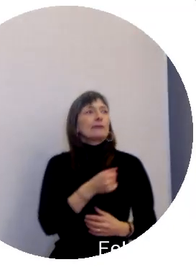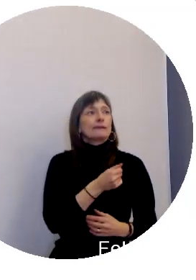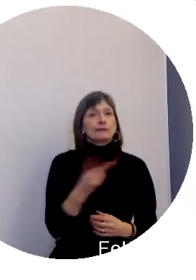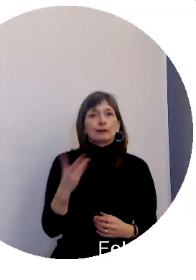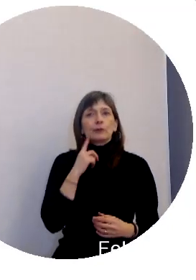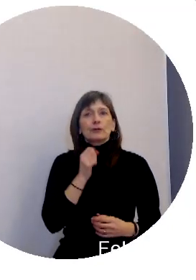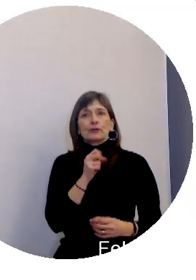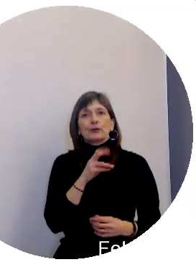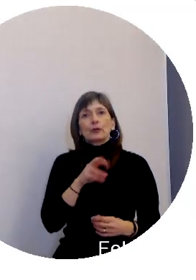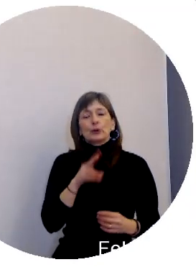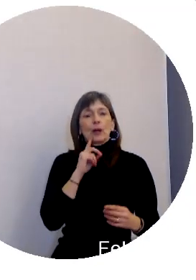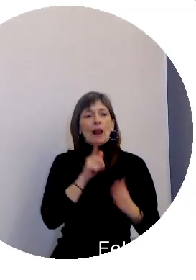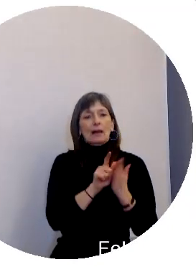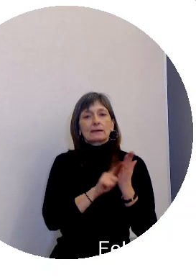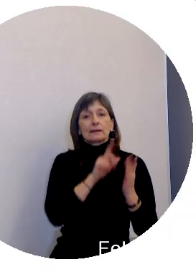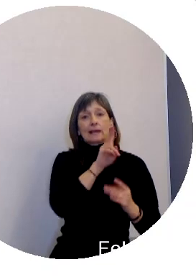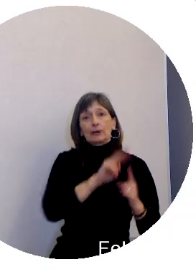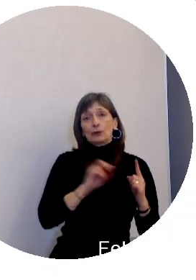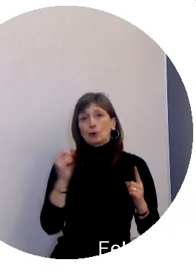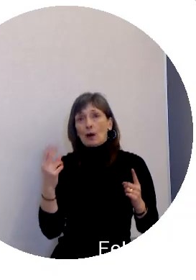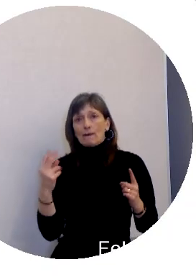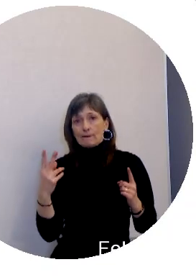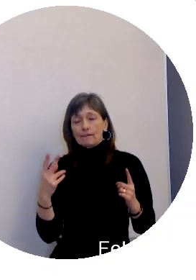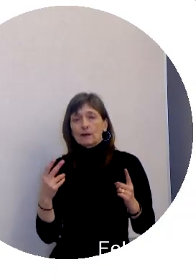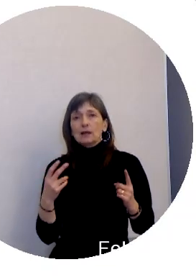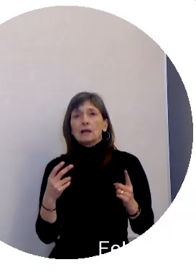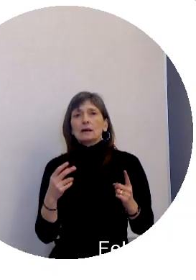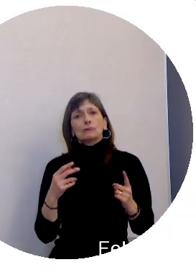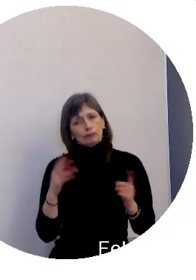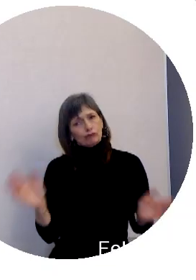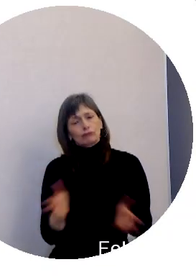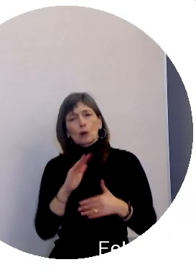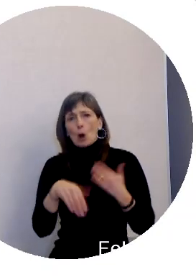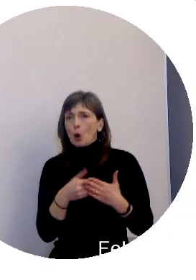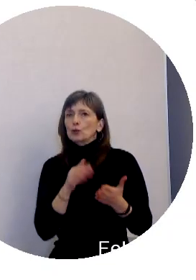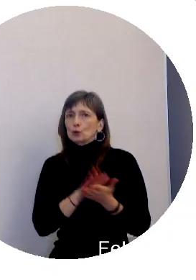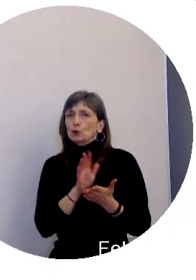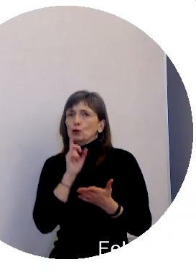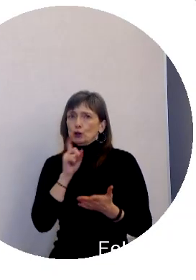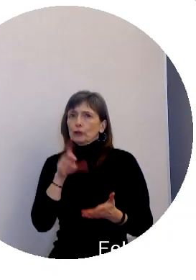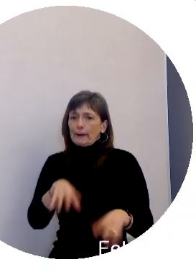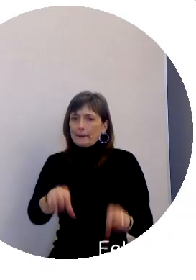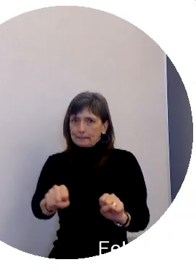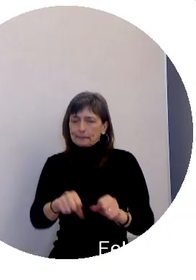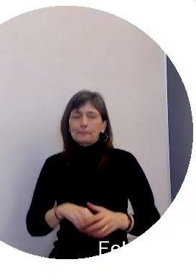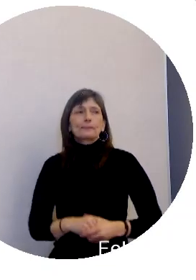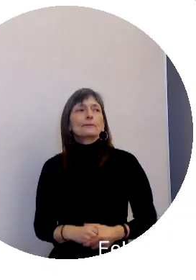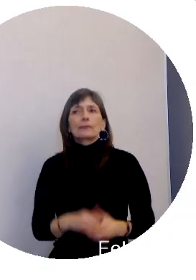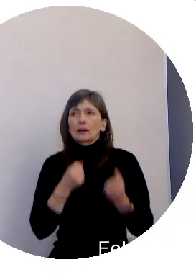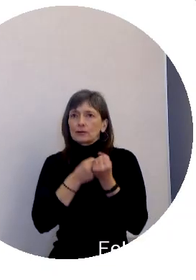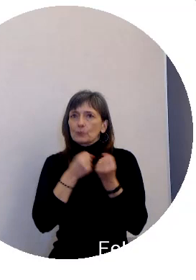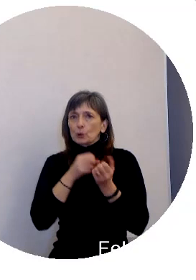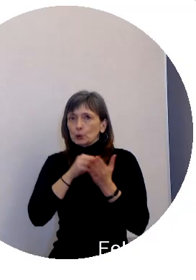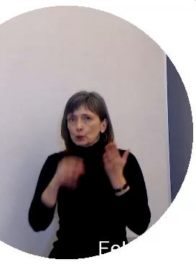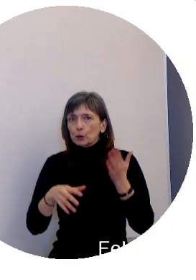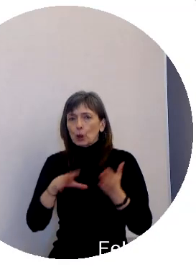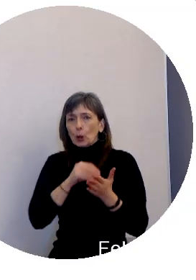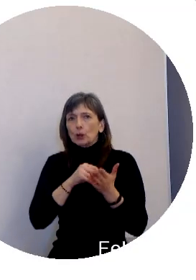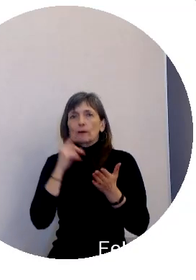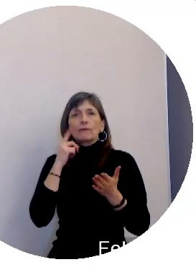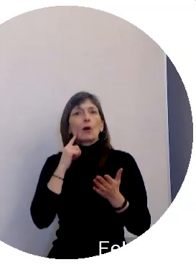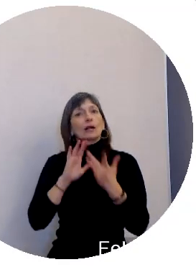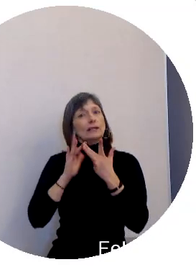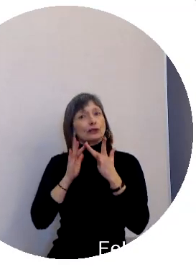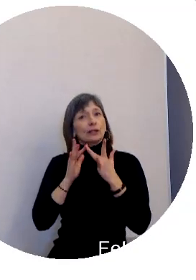lessons K-12 that we strongly encourage all our schools to implement to support student learning around